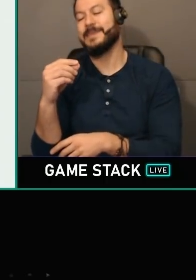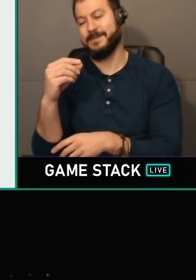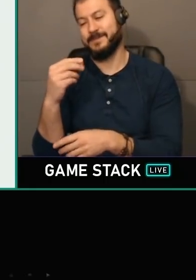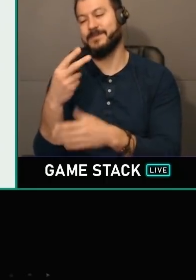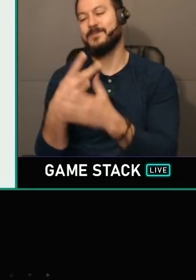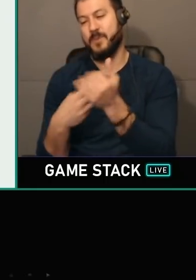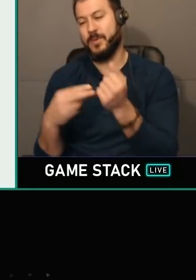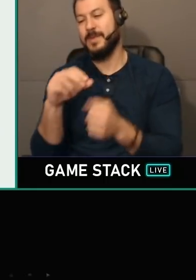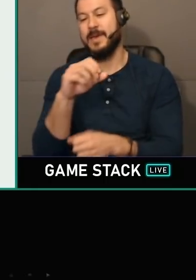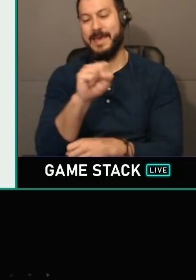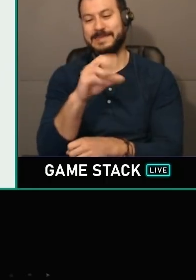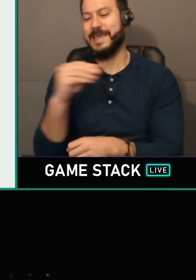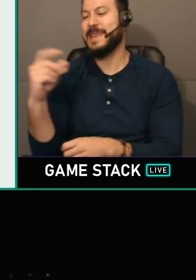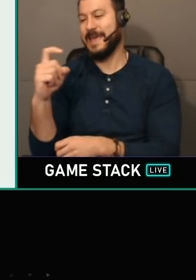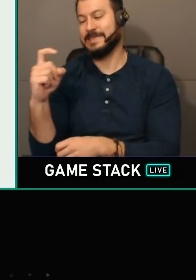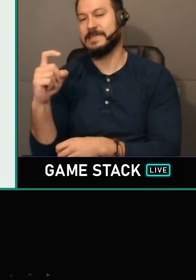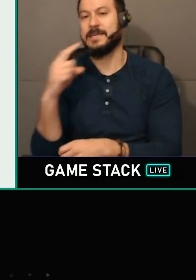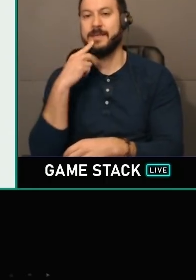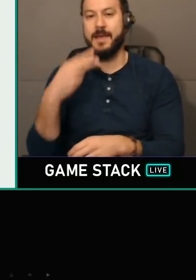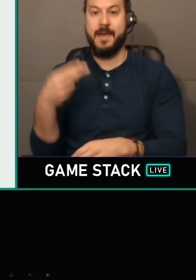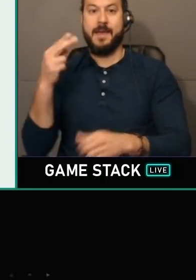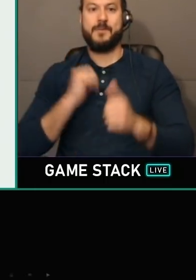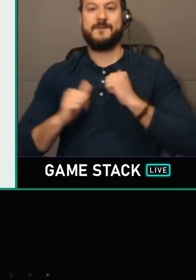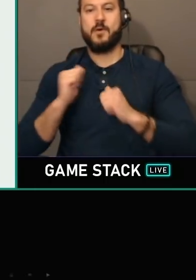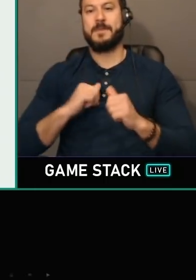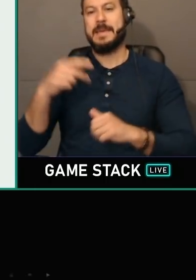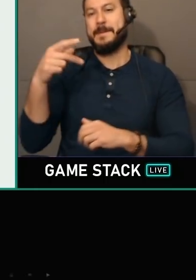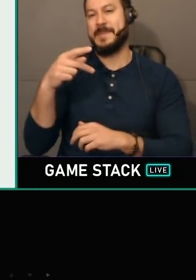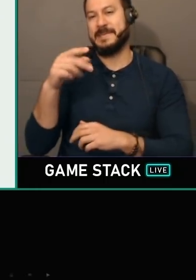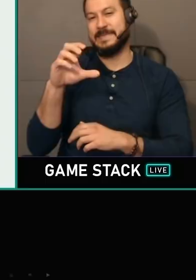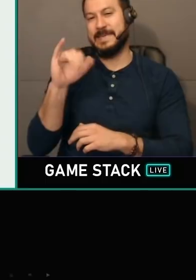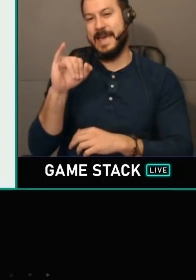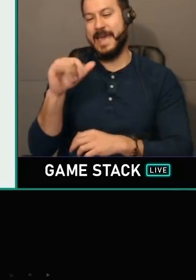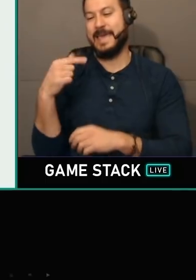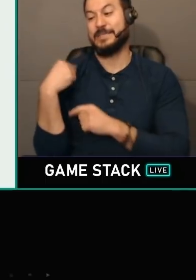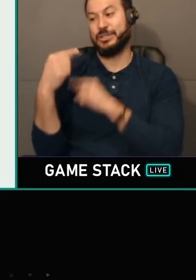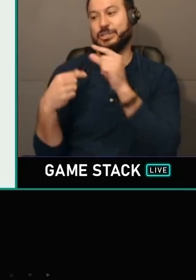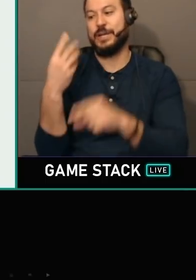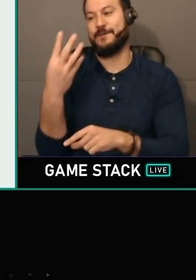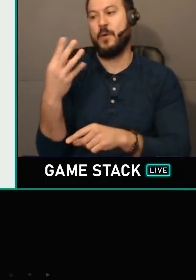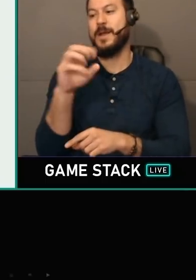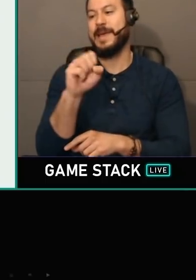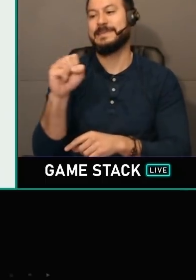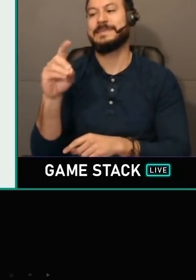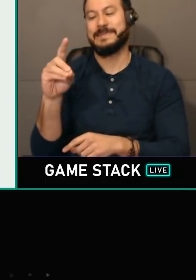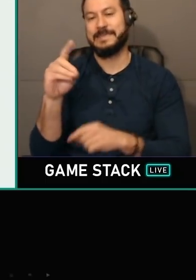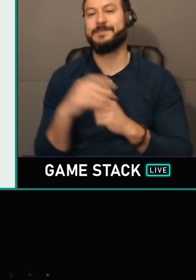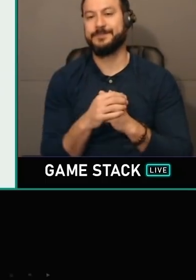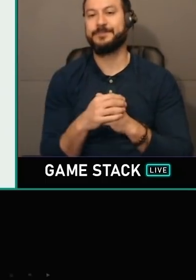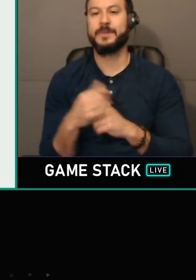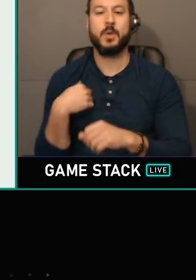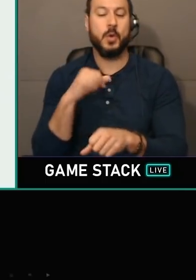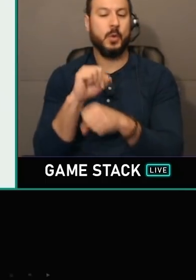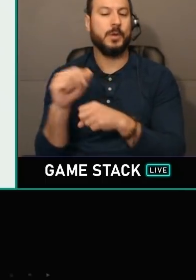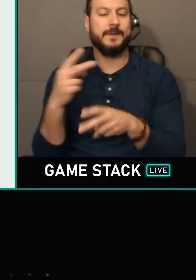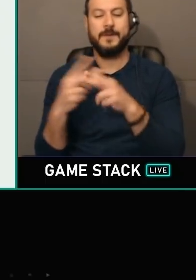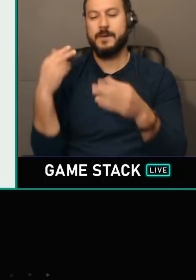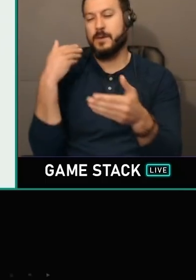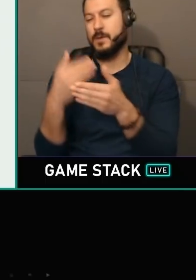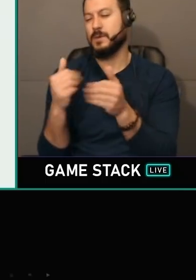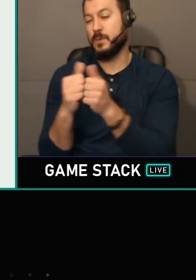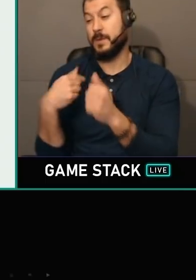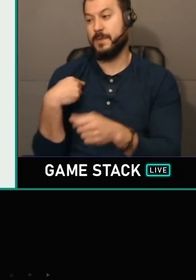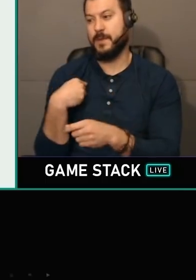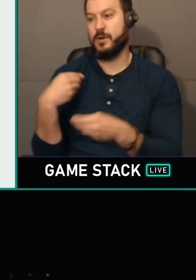X, is a high-performance PCIe Gen 4 NVMe SSD. We worked very closely with our suppliers